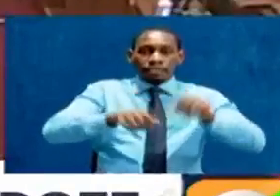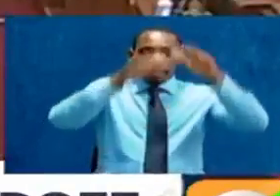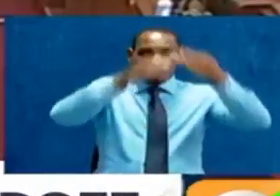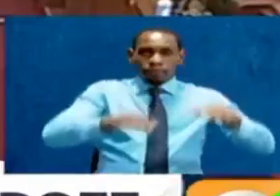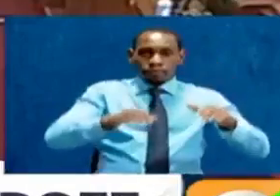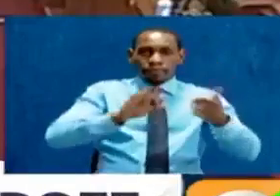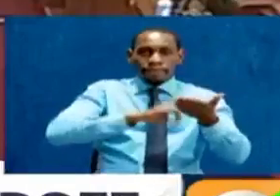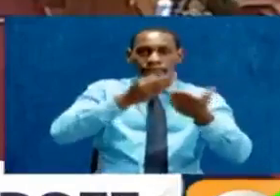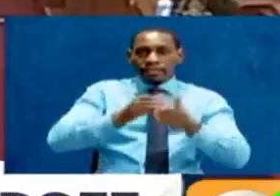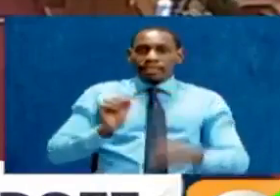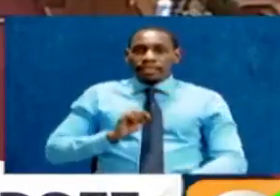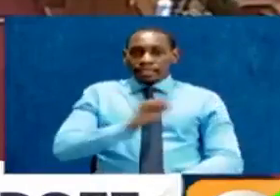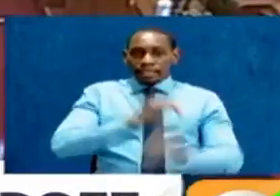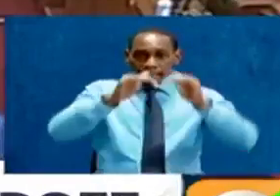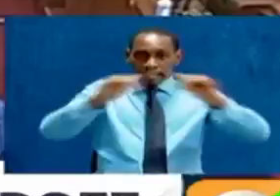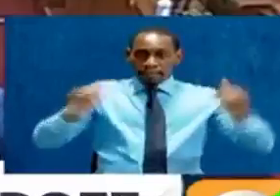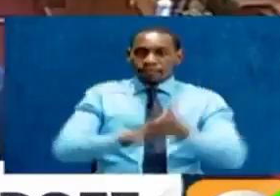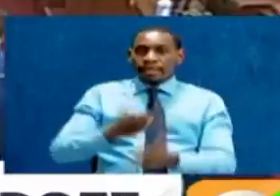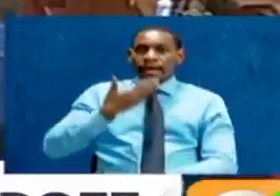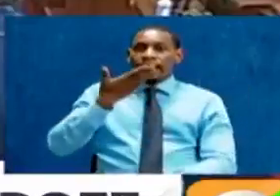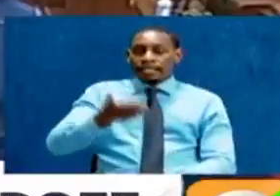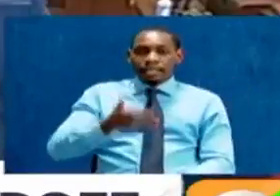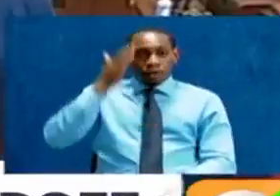which way Senate? The answer will be